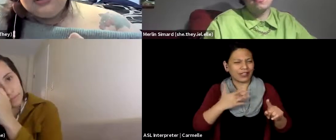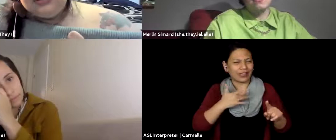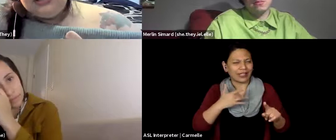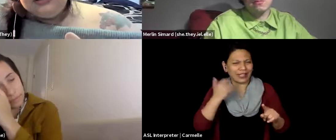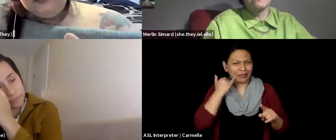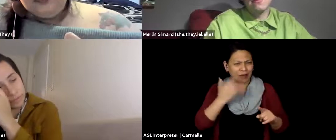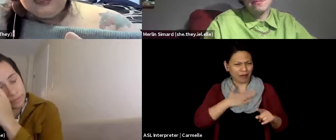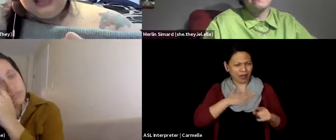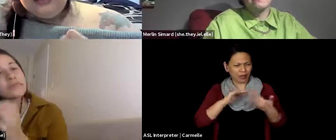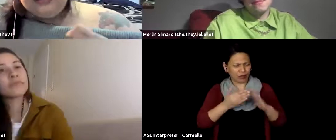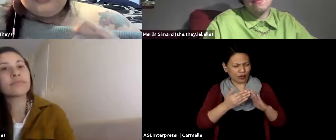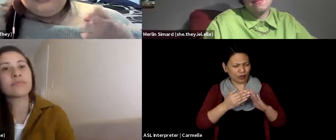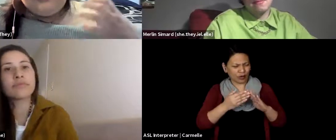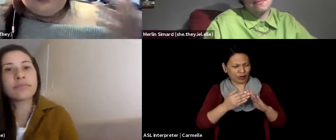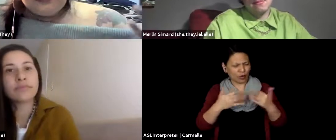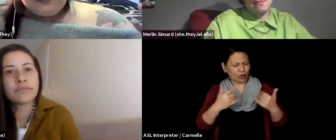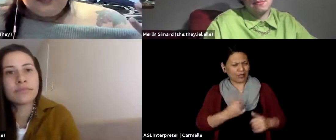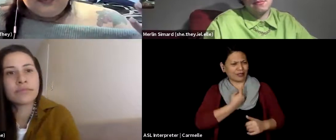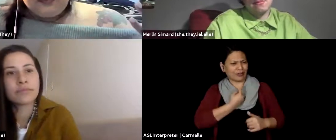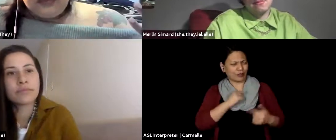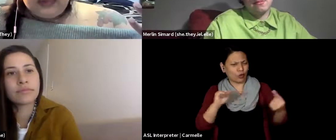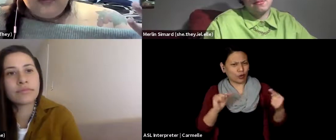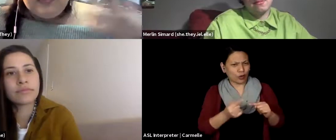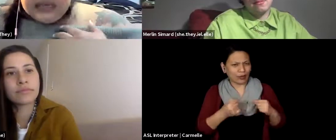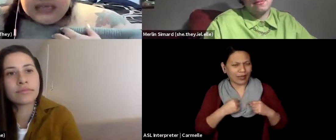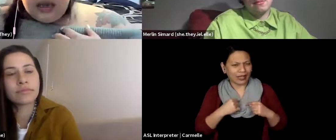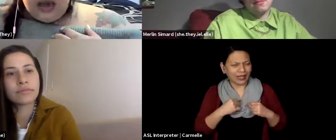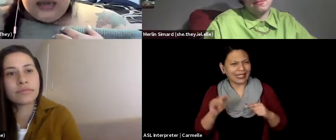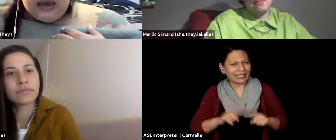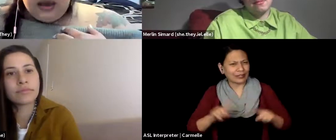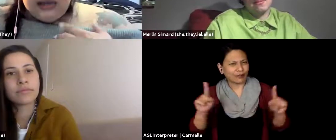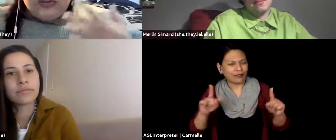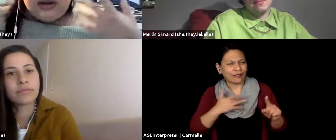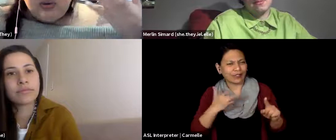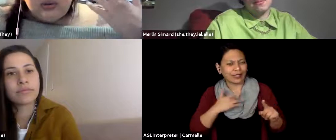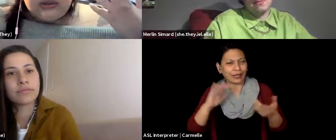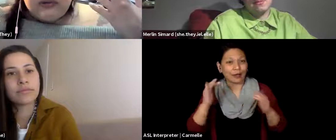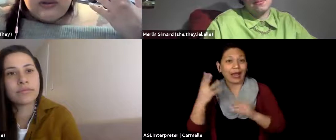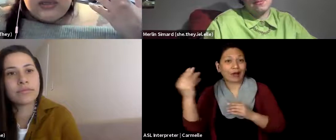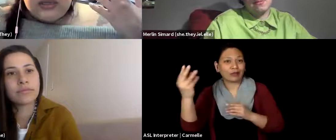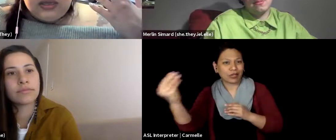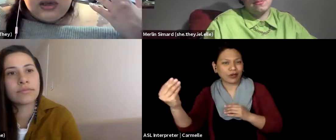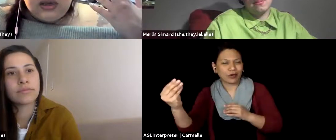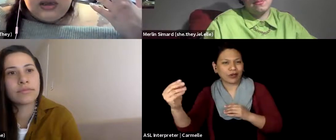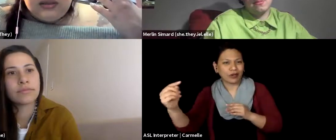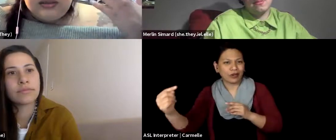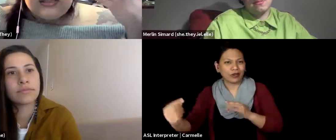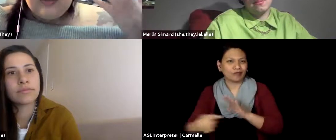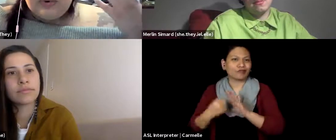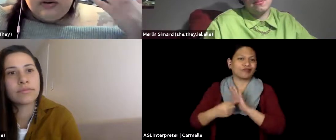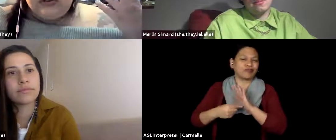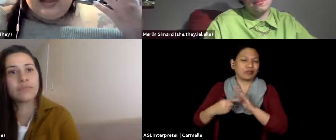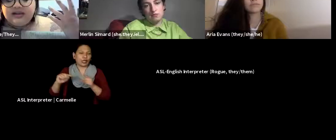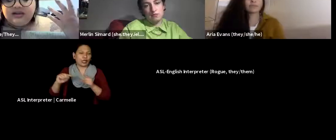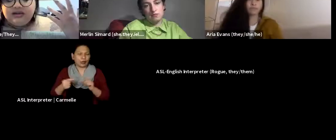you. I think that for me, I try to hold the